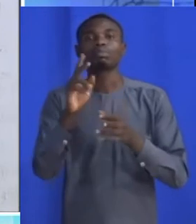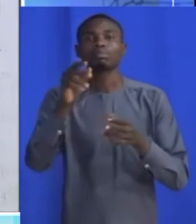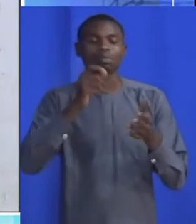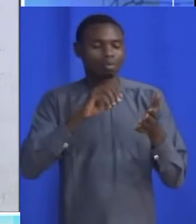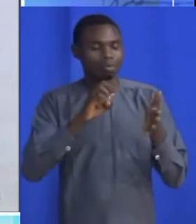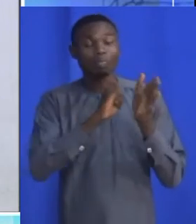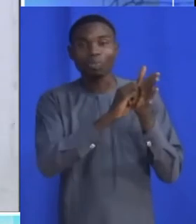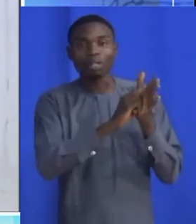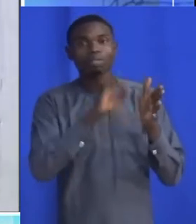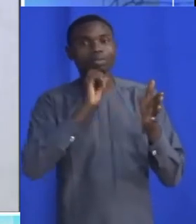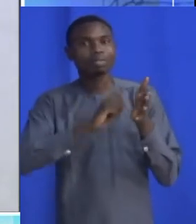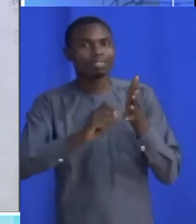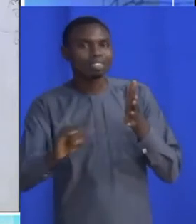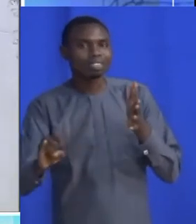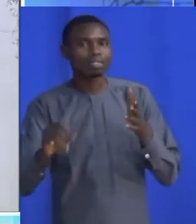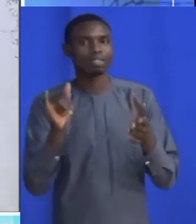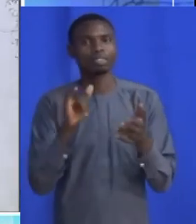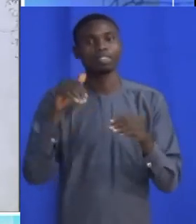judicial